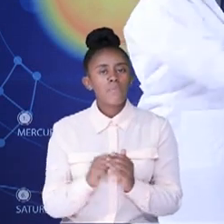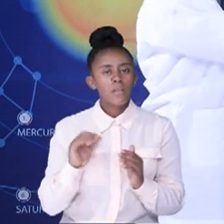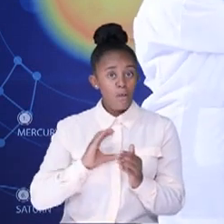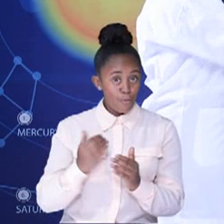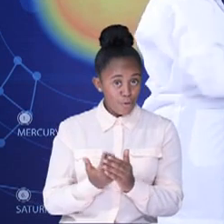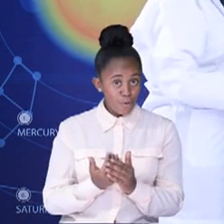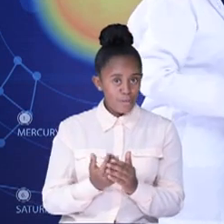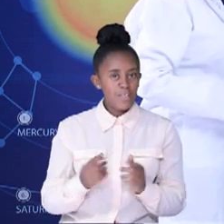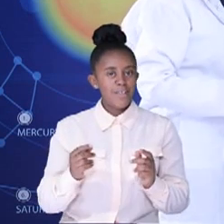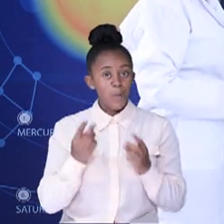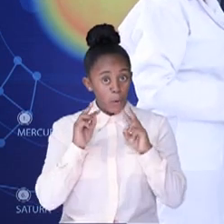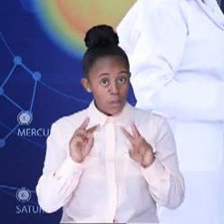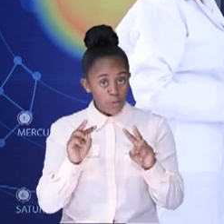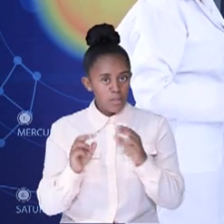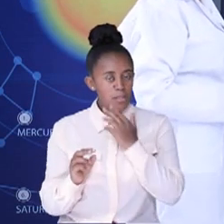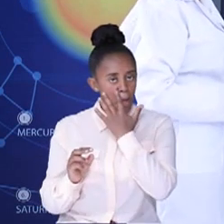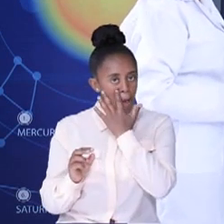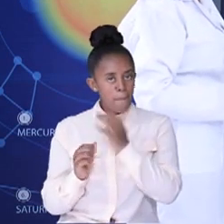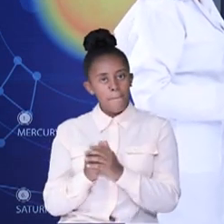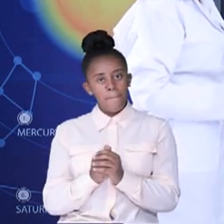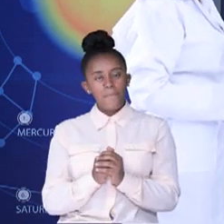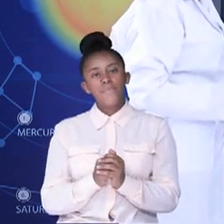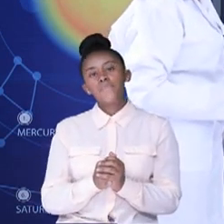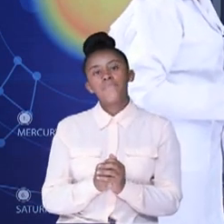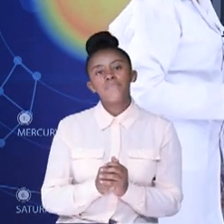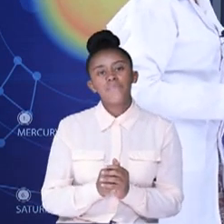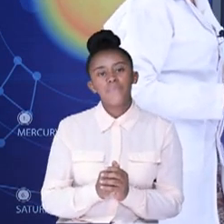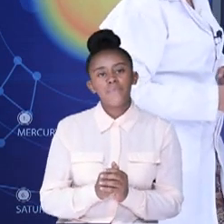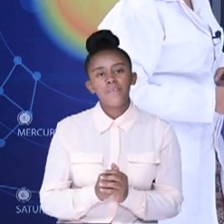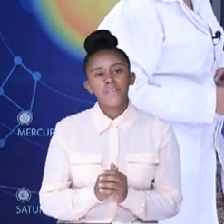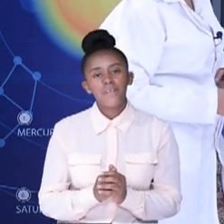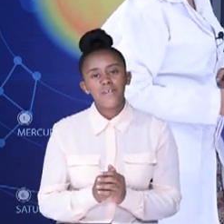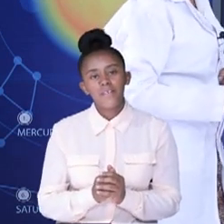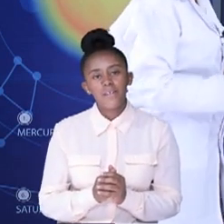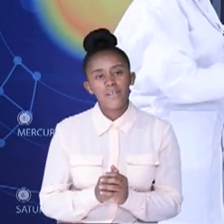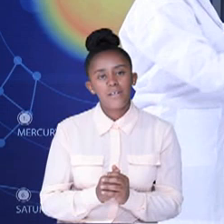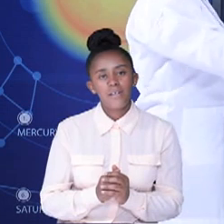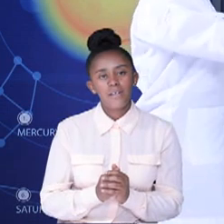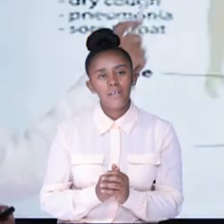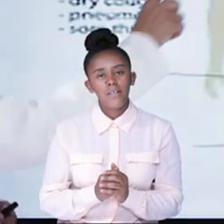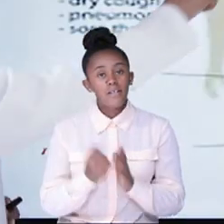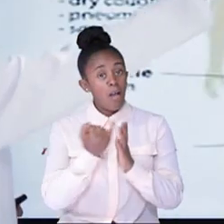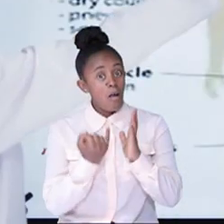body, we will see these different symptoms. As you see here on the diagram,